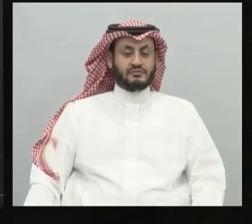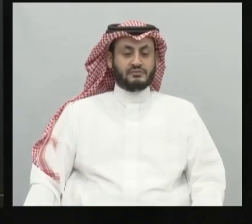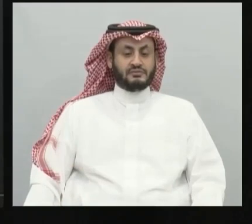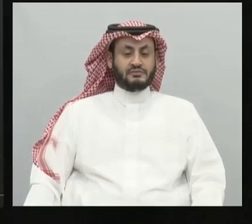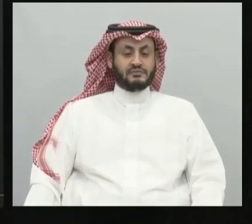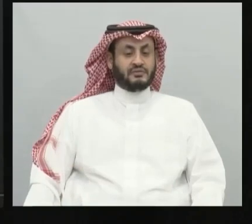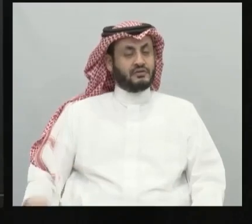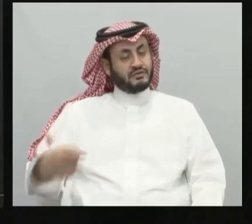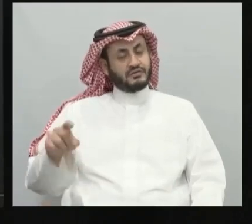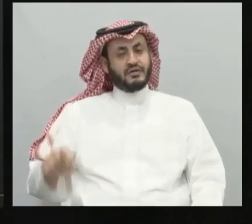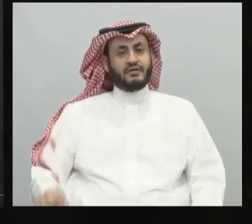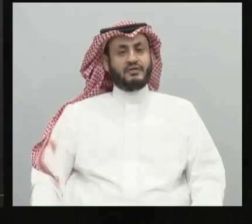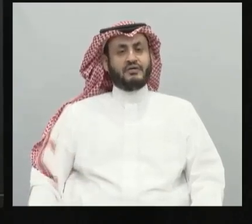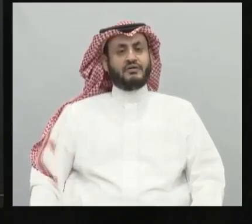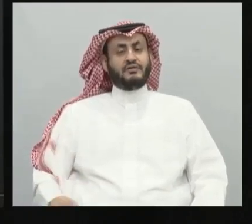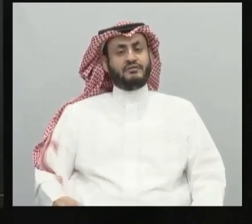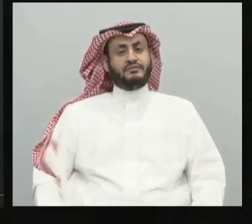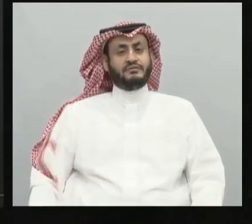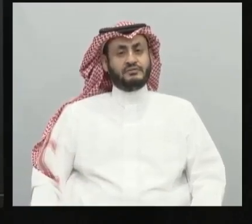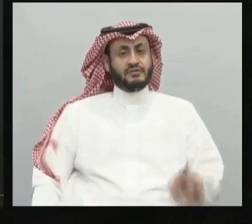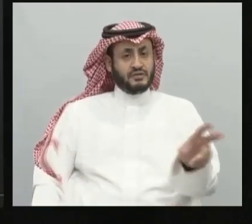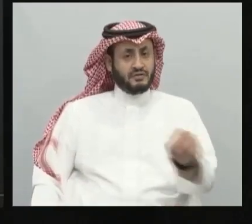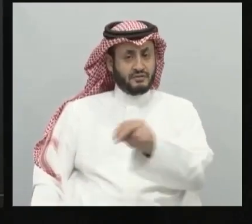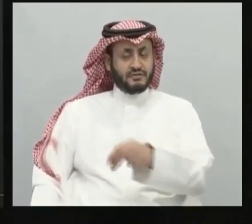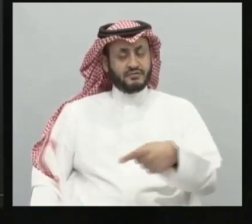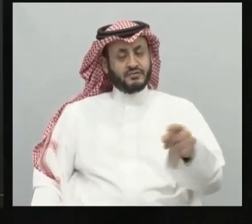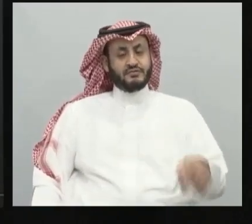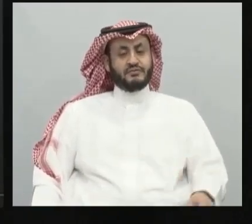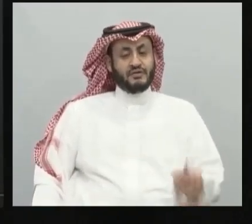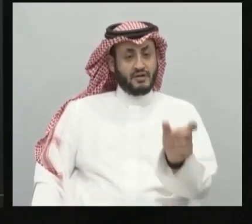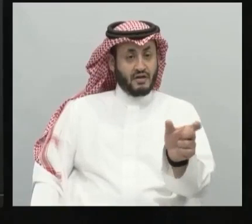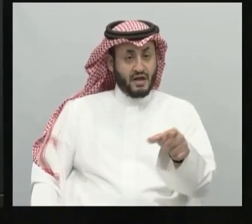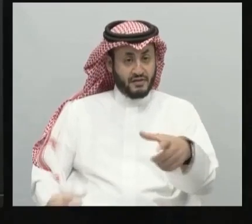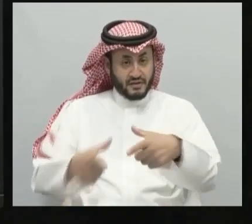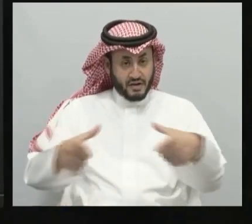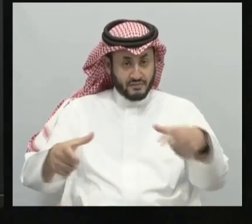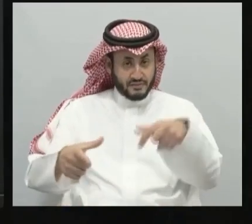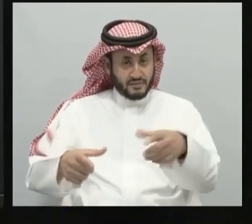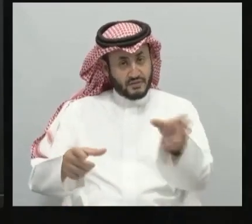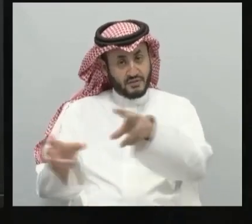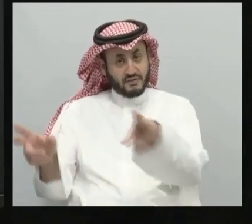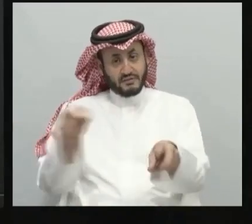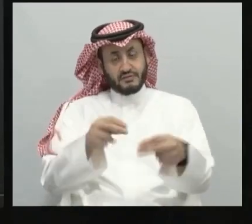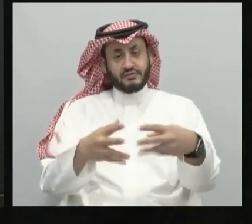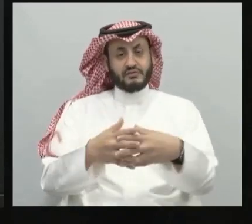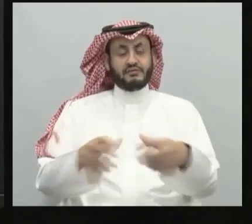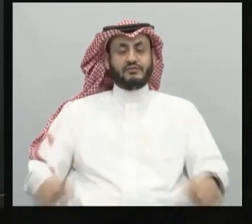He is in England right now, okay? London is the capital city of